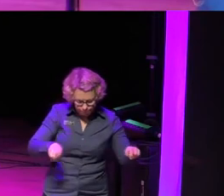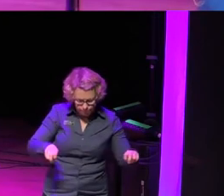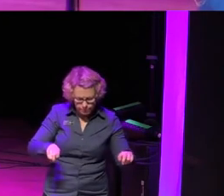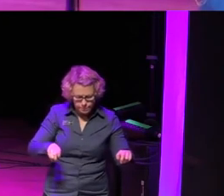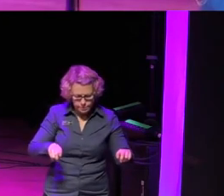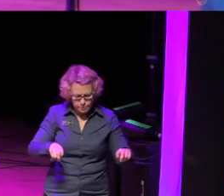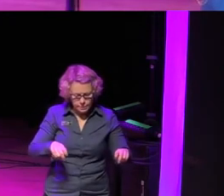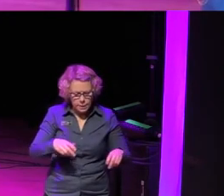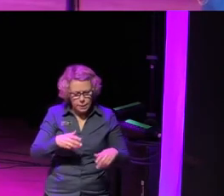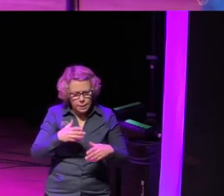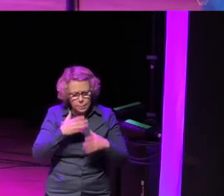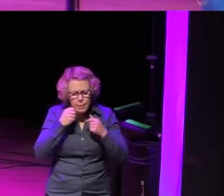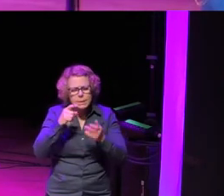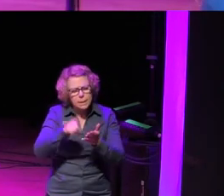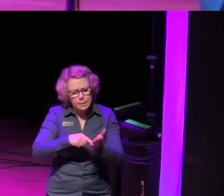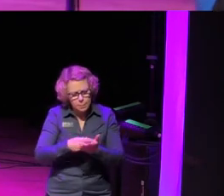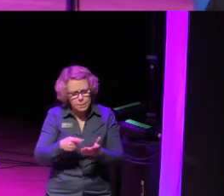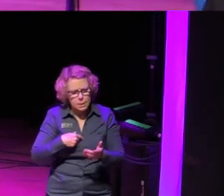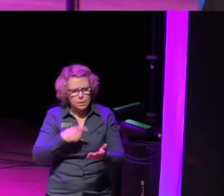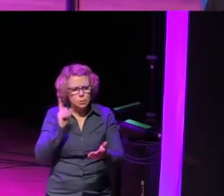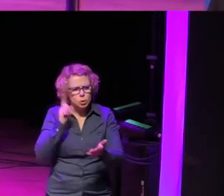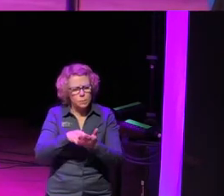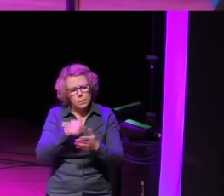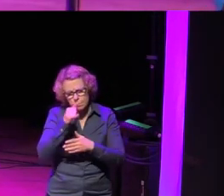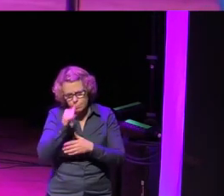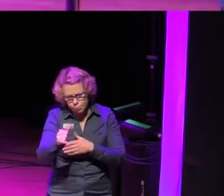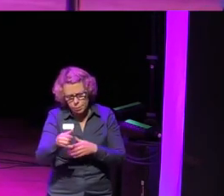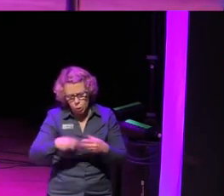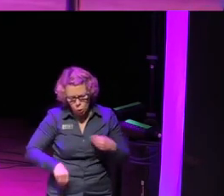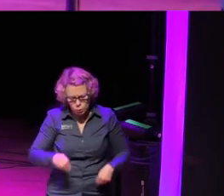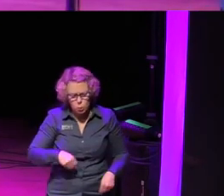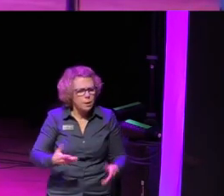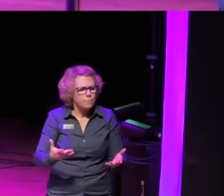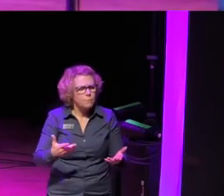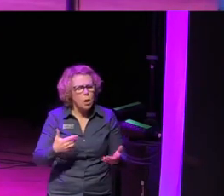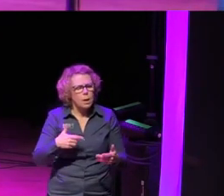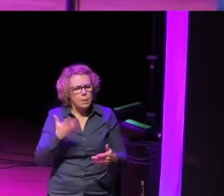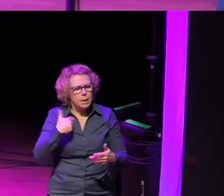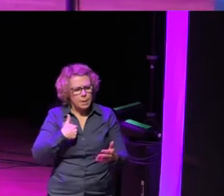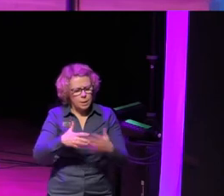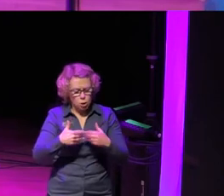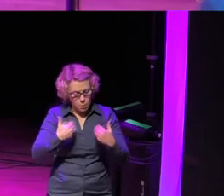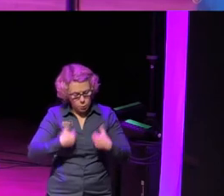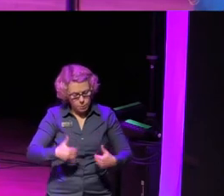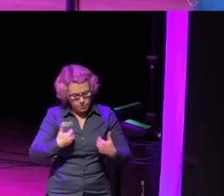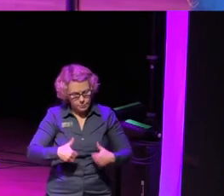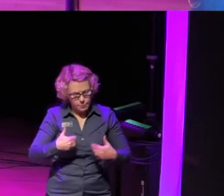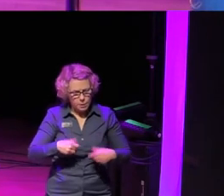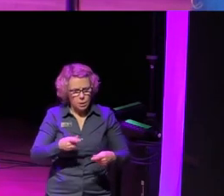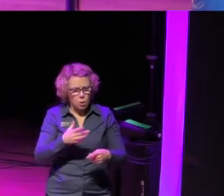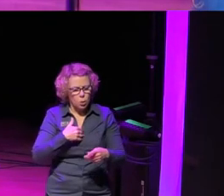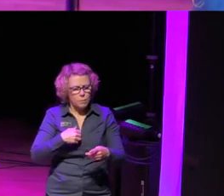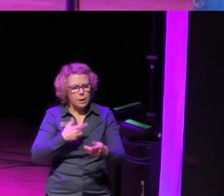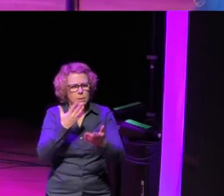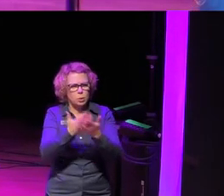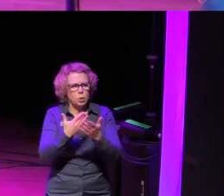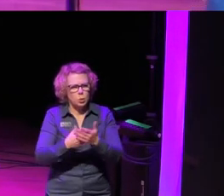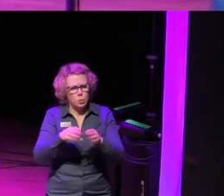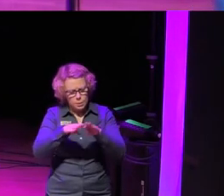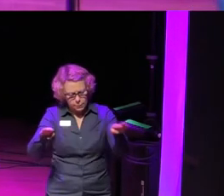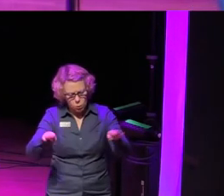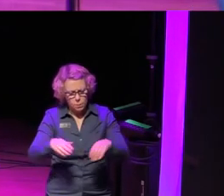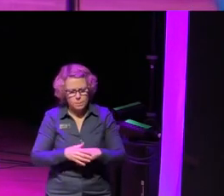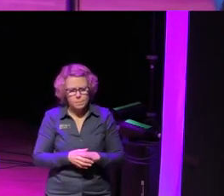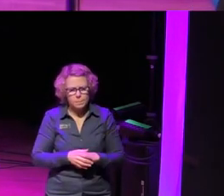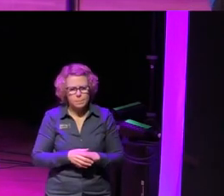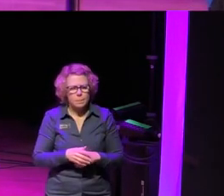fighting corruption. I mean, what should we, everybody here, there's a lot of people, so what can you do on a personal level and what should you do on a structural level? If